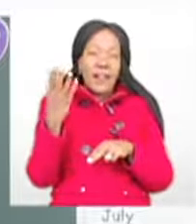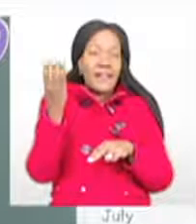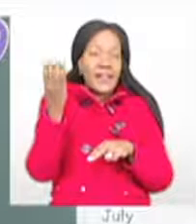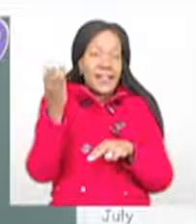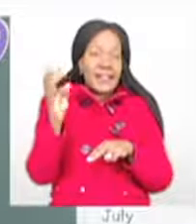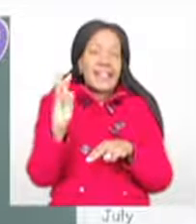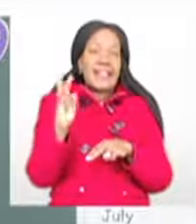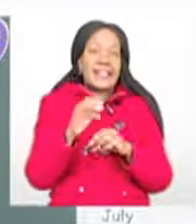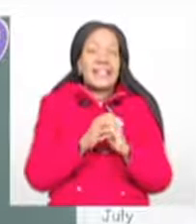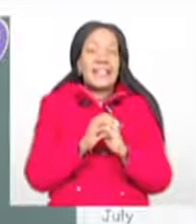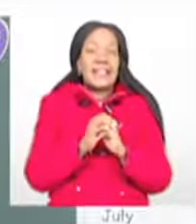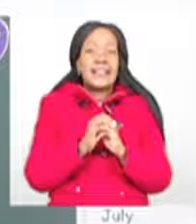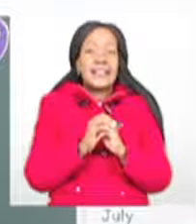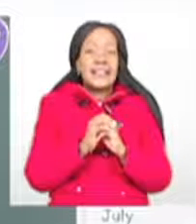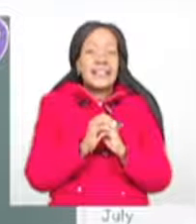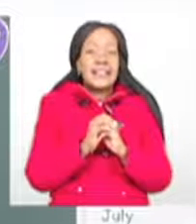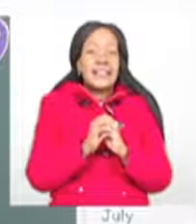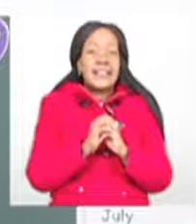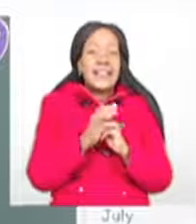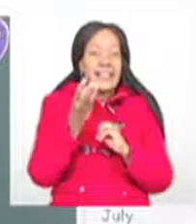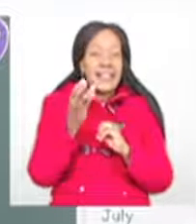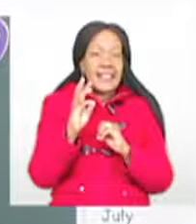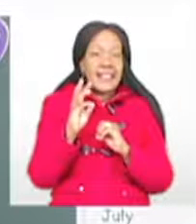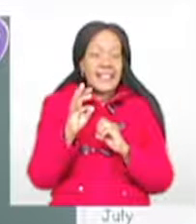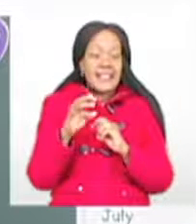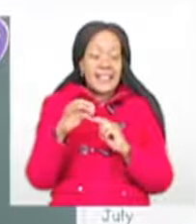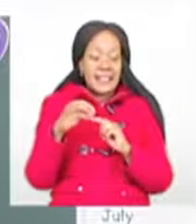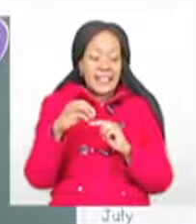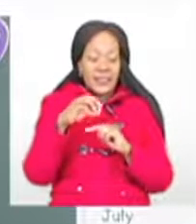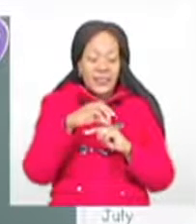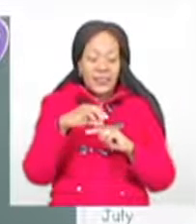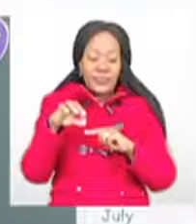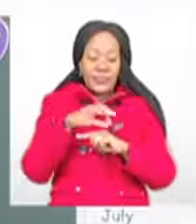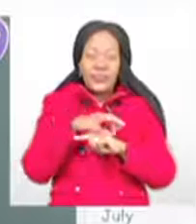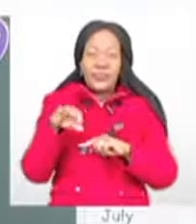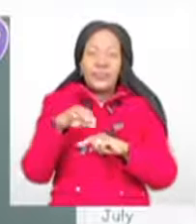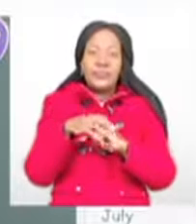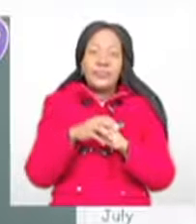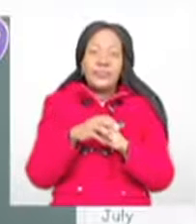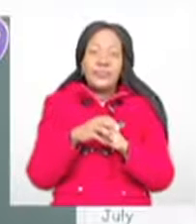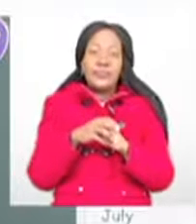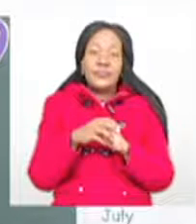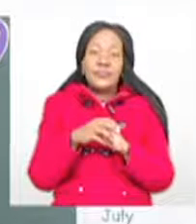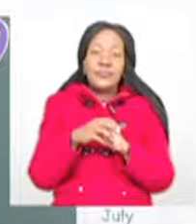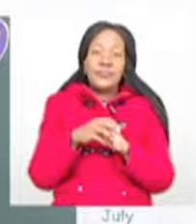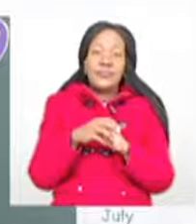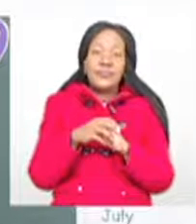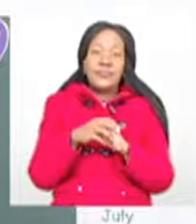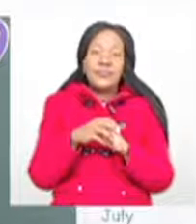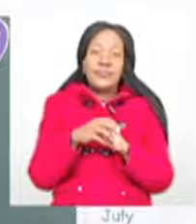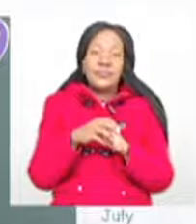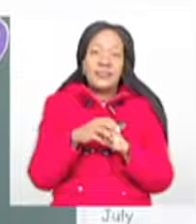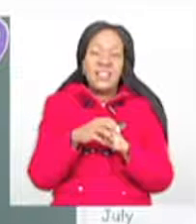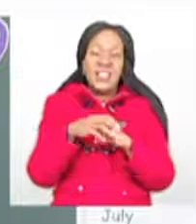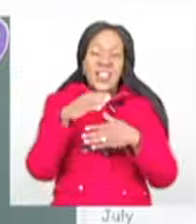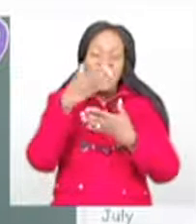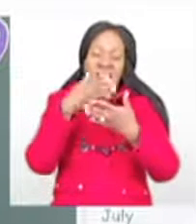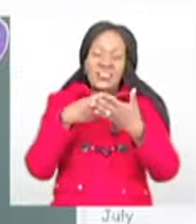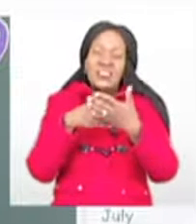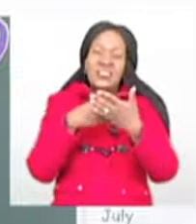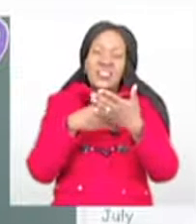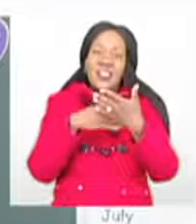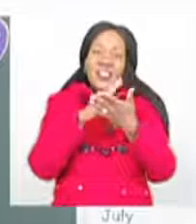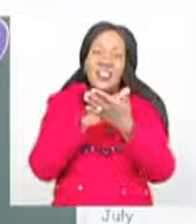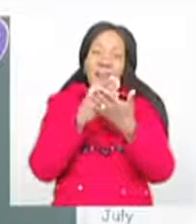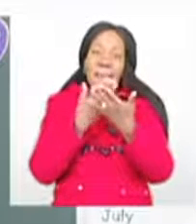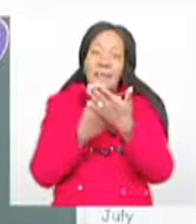5, 6. It has 6 legs. Now let's look on the picture on the